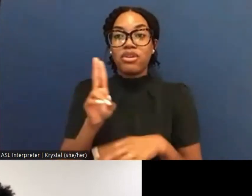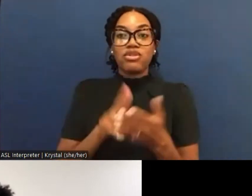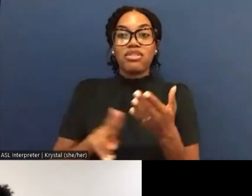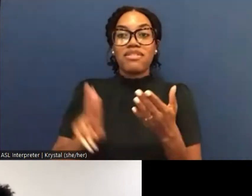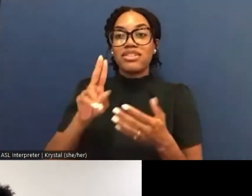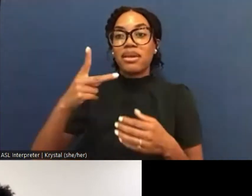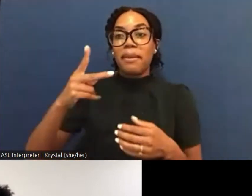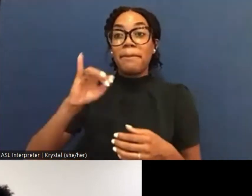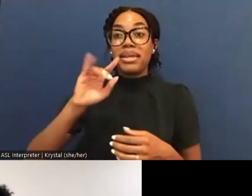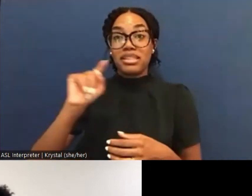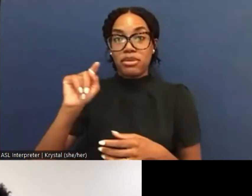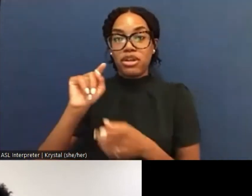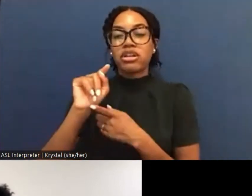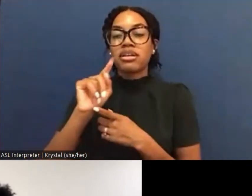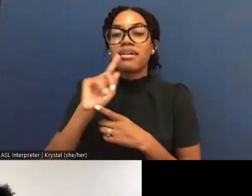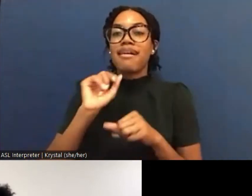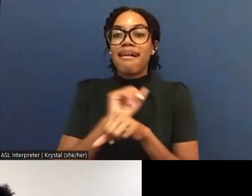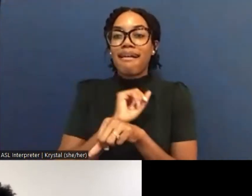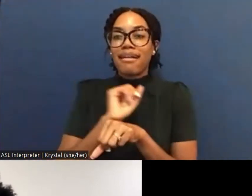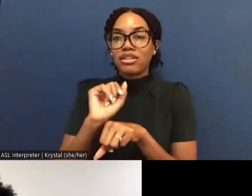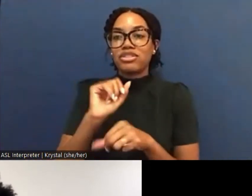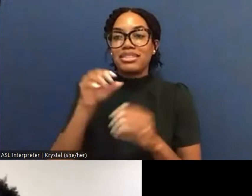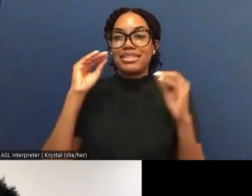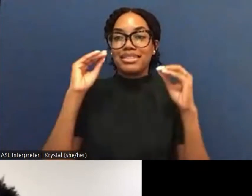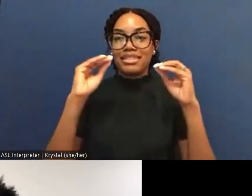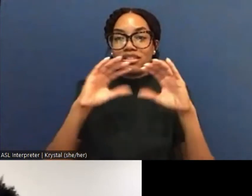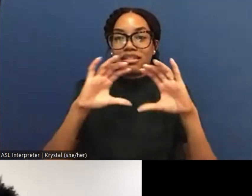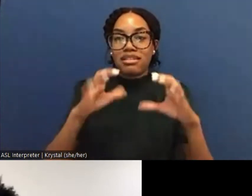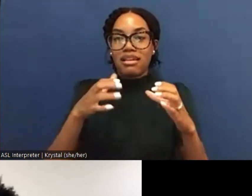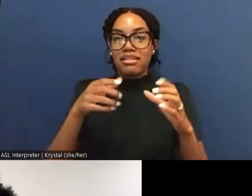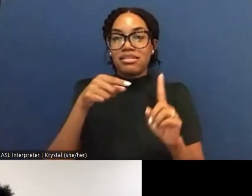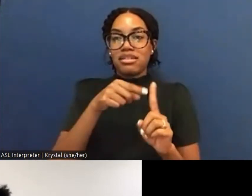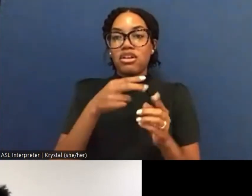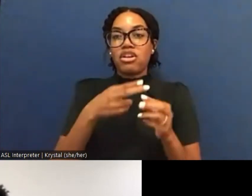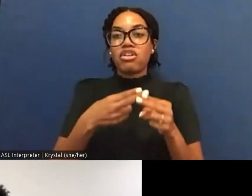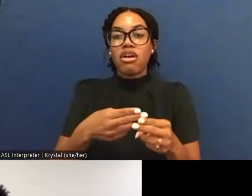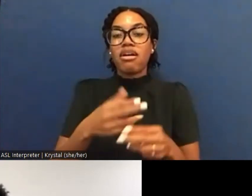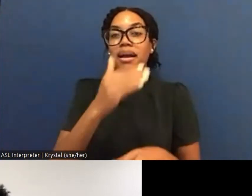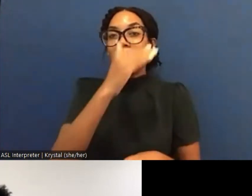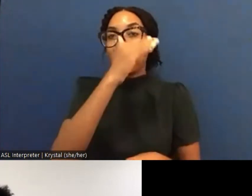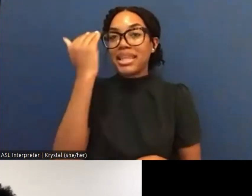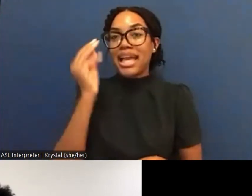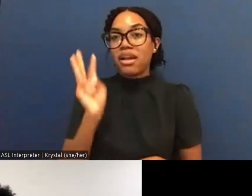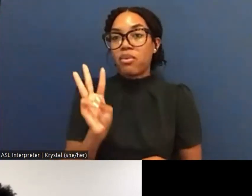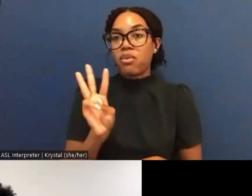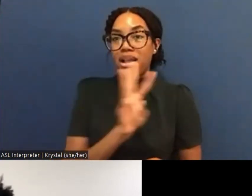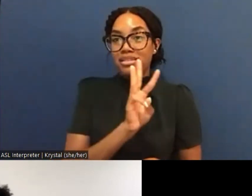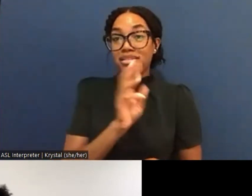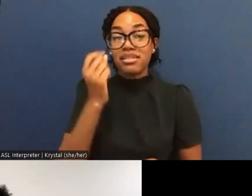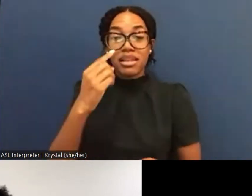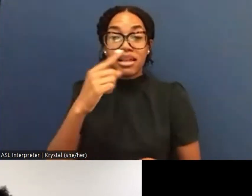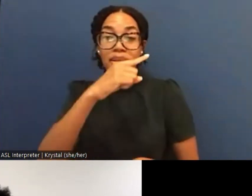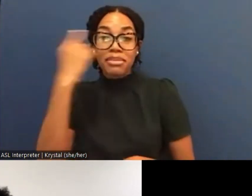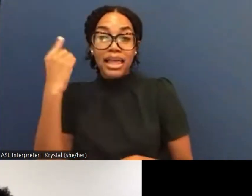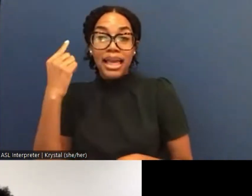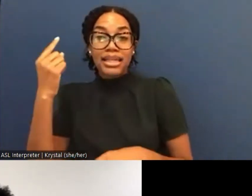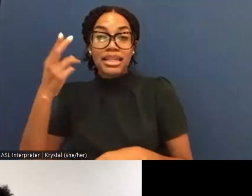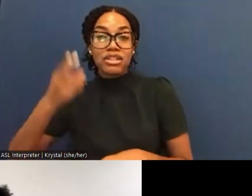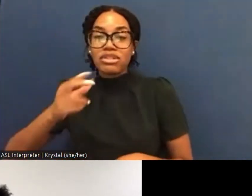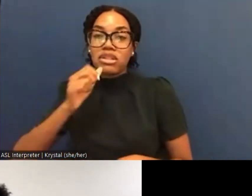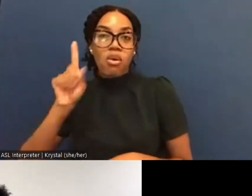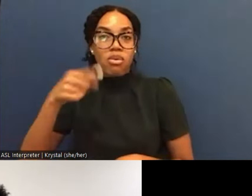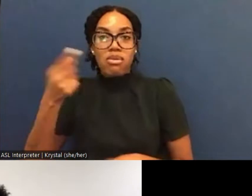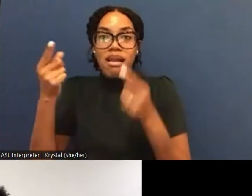West. And so the basic premise of that class is that Black history doesn't just happen in the South, and it doesn't just happen on large cotton